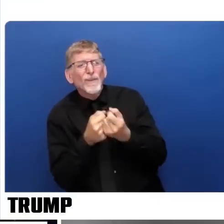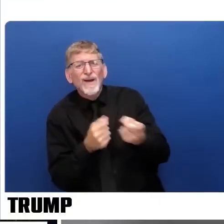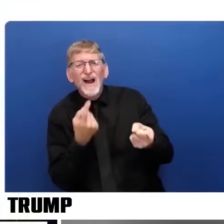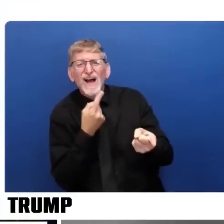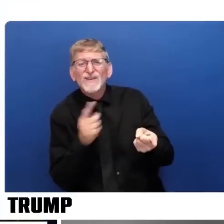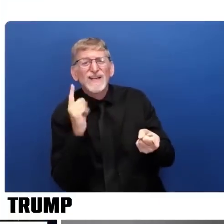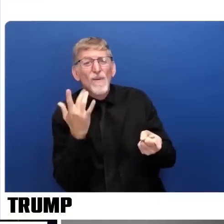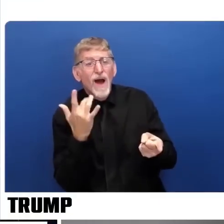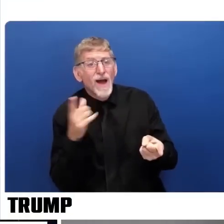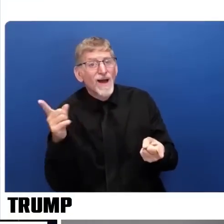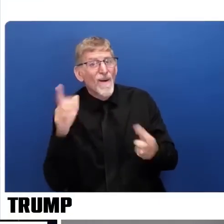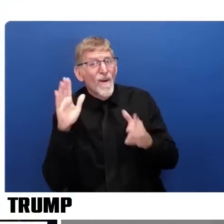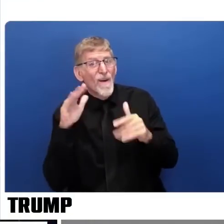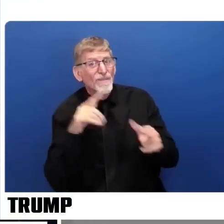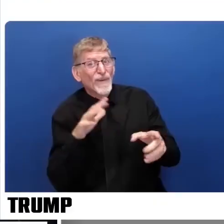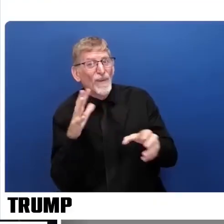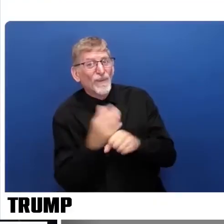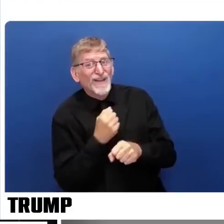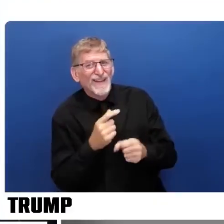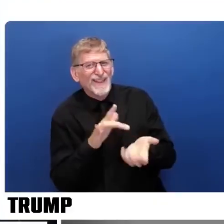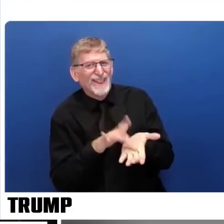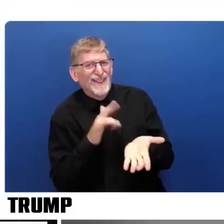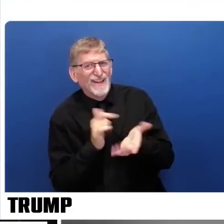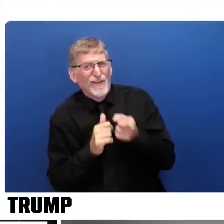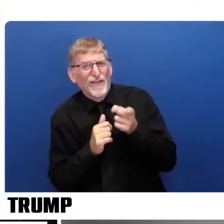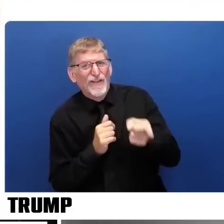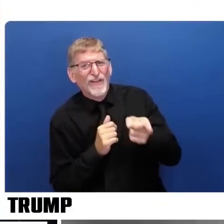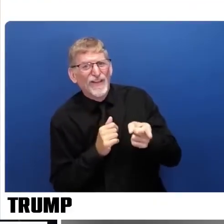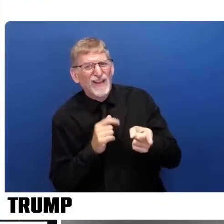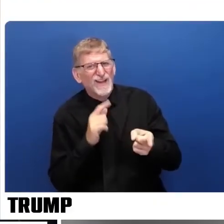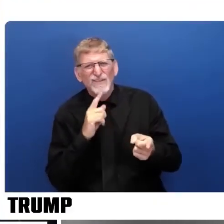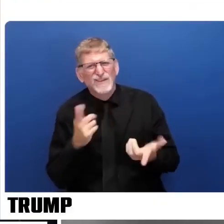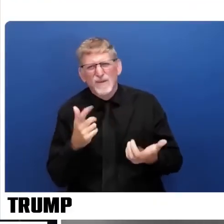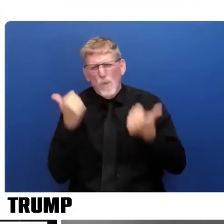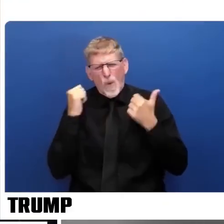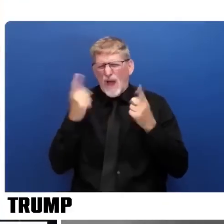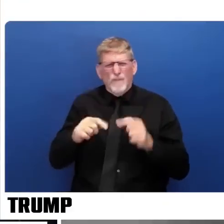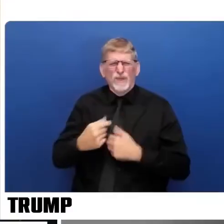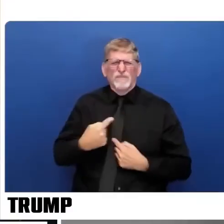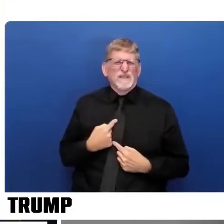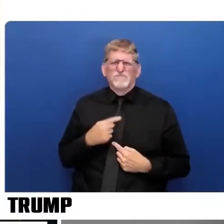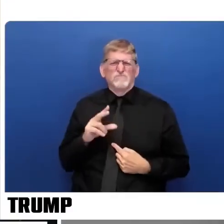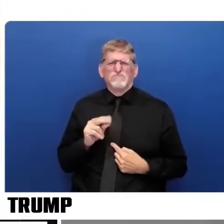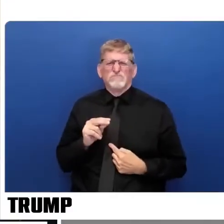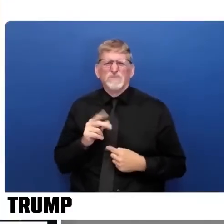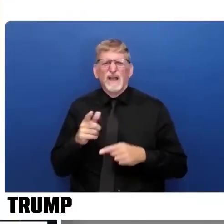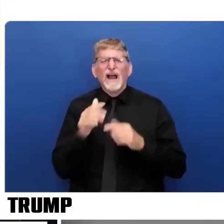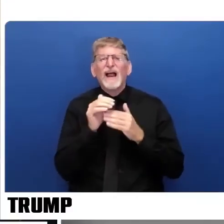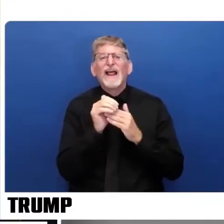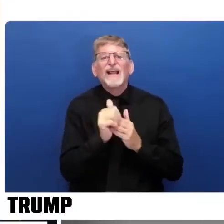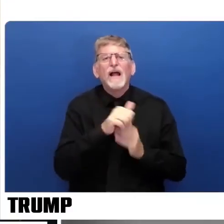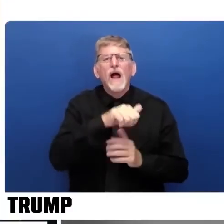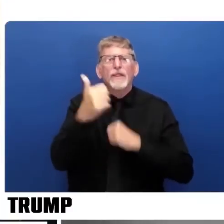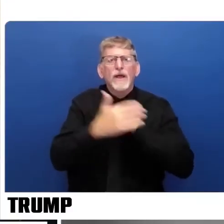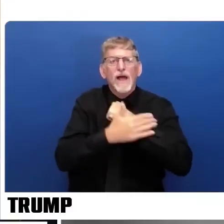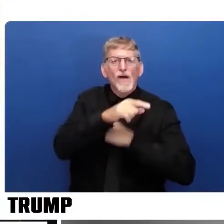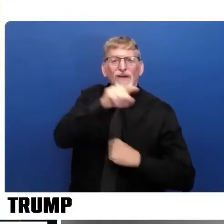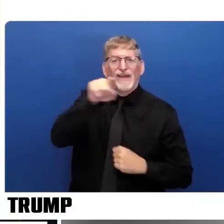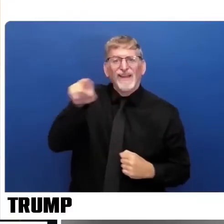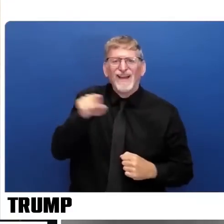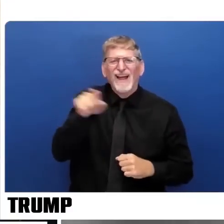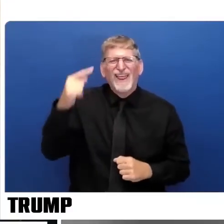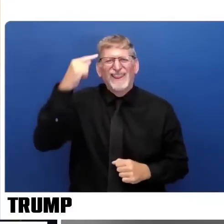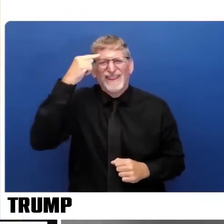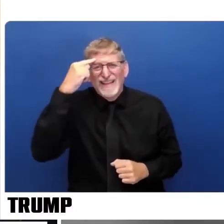is absolutely incredible. It wouldn't have happened with me. The leaders of other countries think that they're weak and